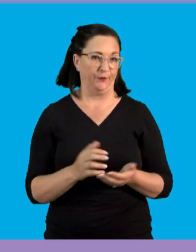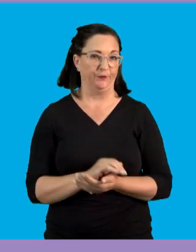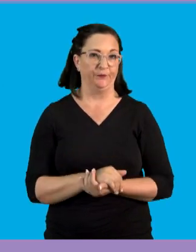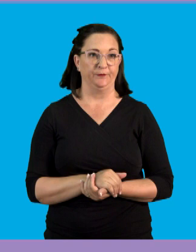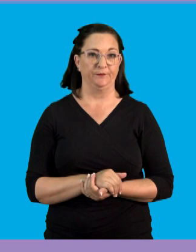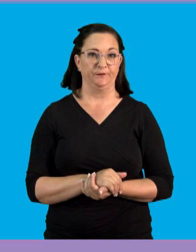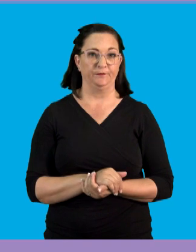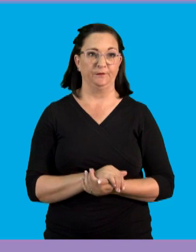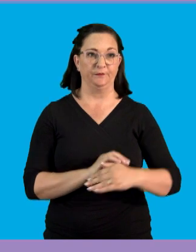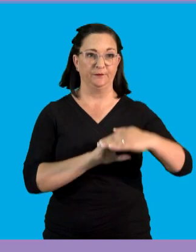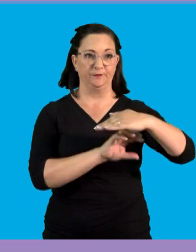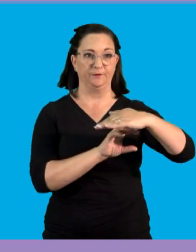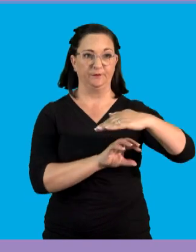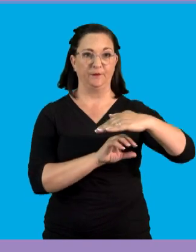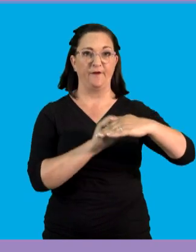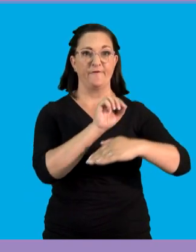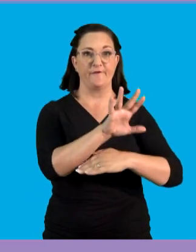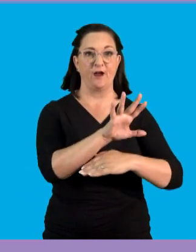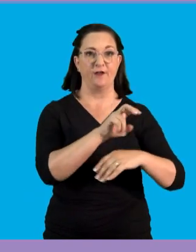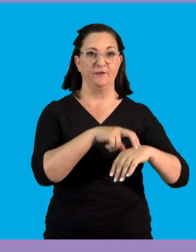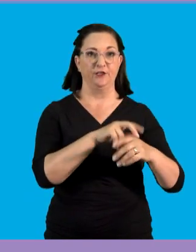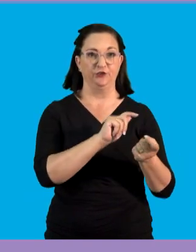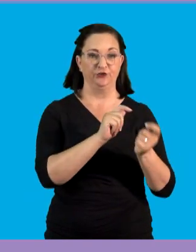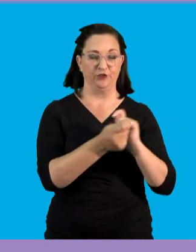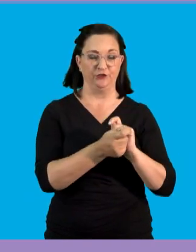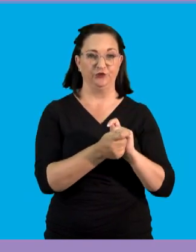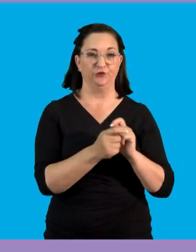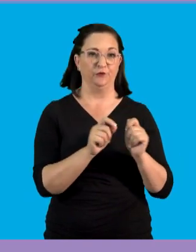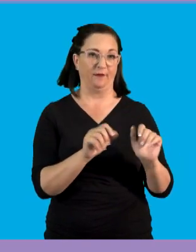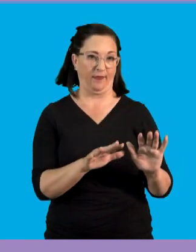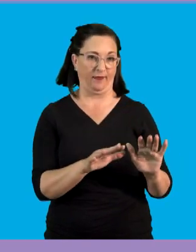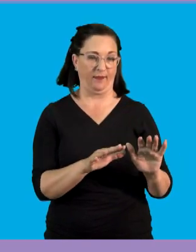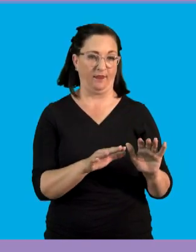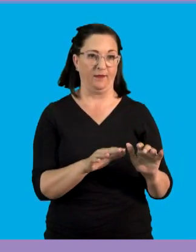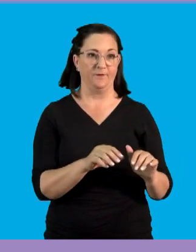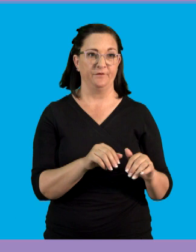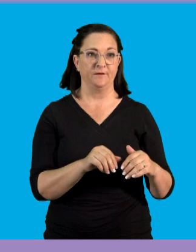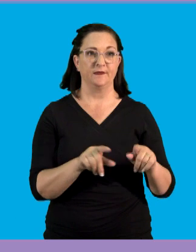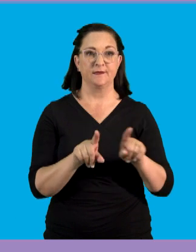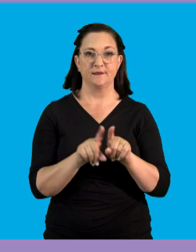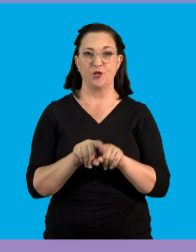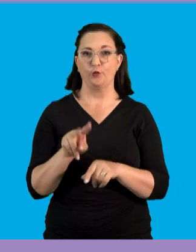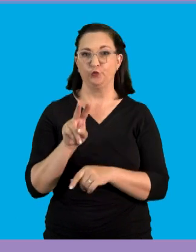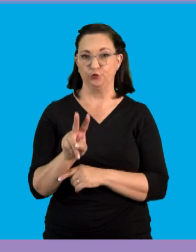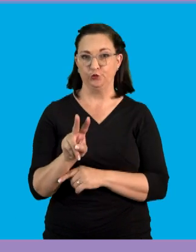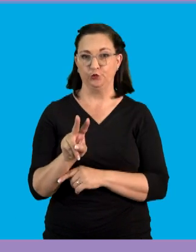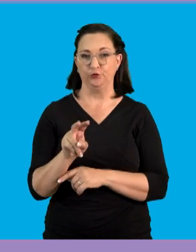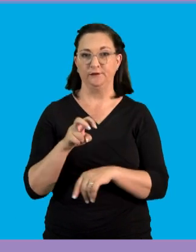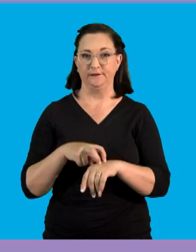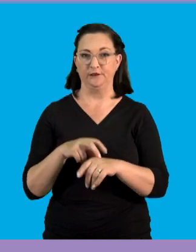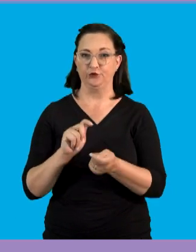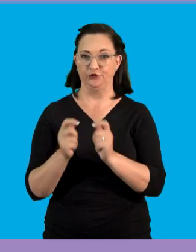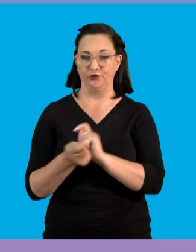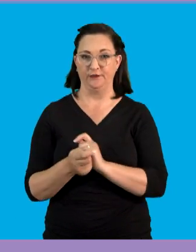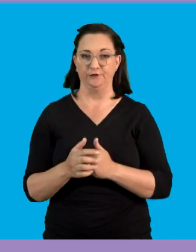denominators? The denominator 5 needs to change to the LCM, which is 10. And we also need to change the 2, which is also